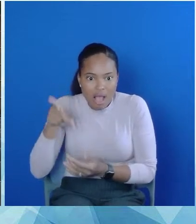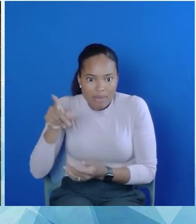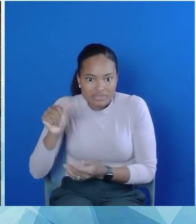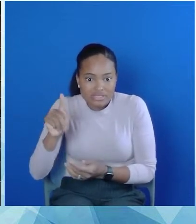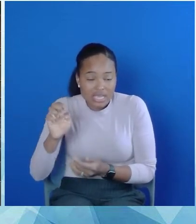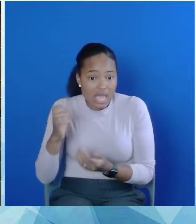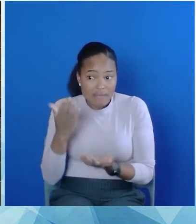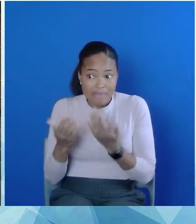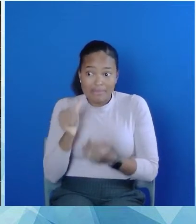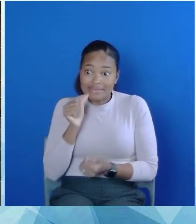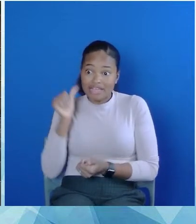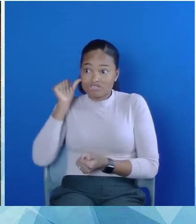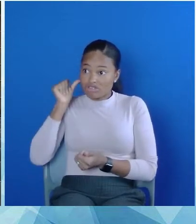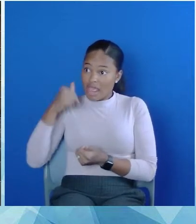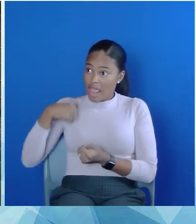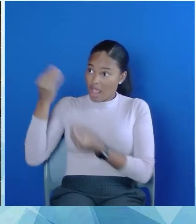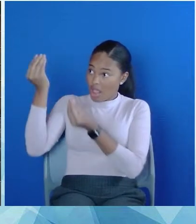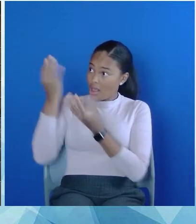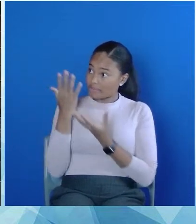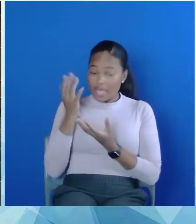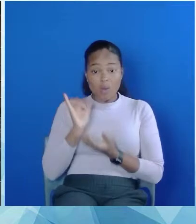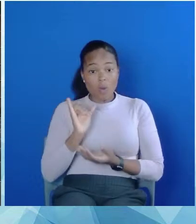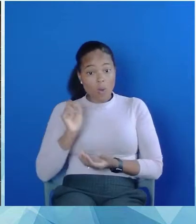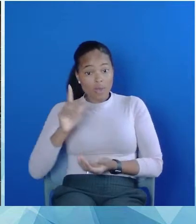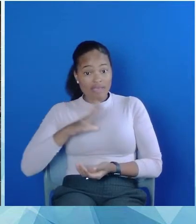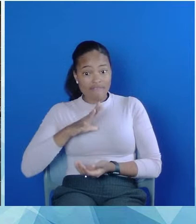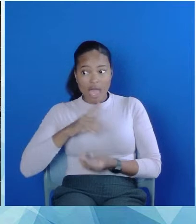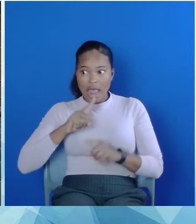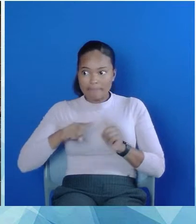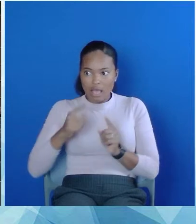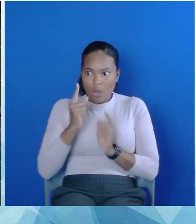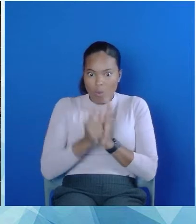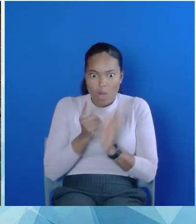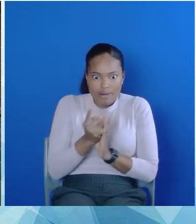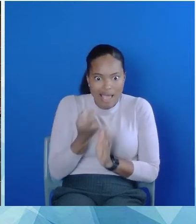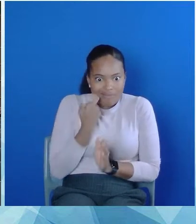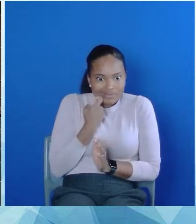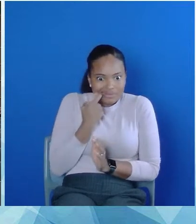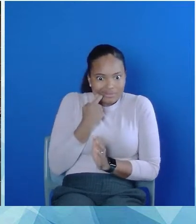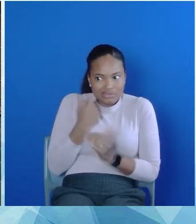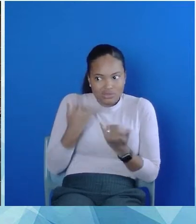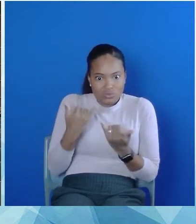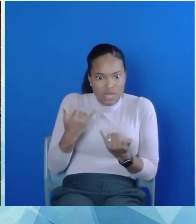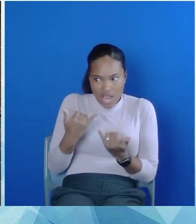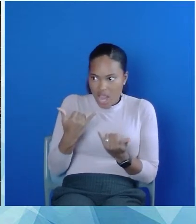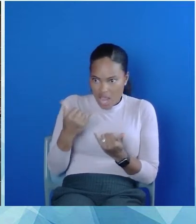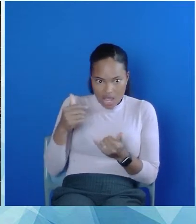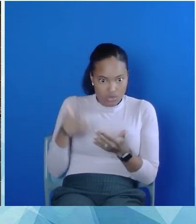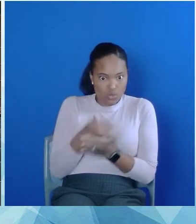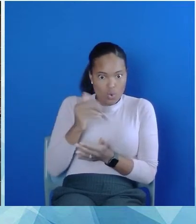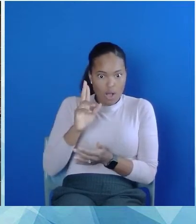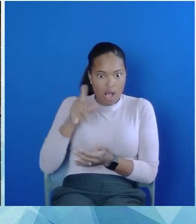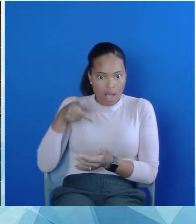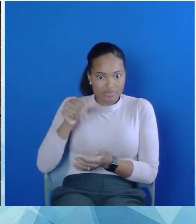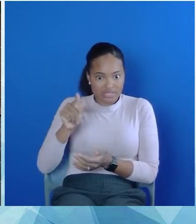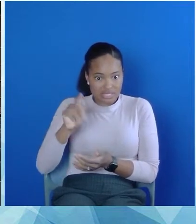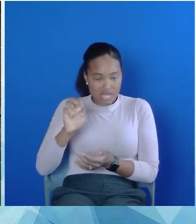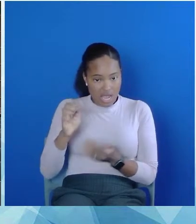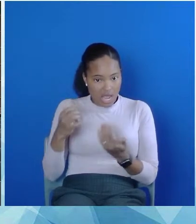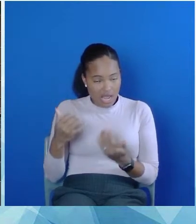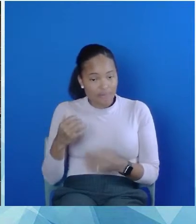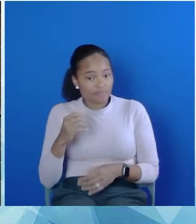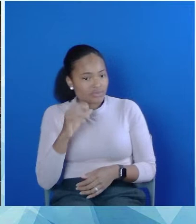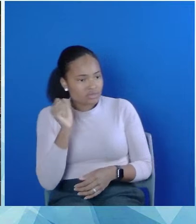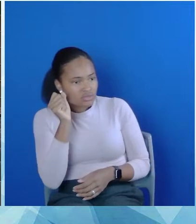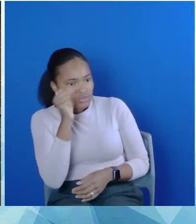just received an update here in my chair about an hour ago. And are these updates also posted on the website? On the